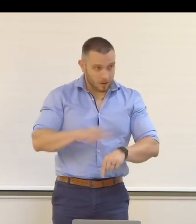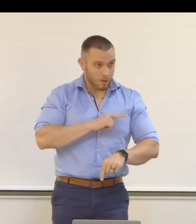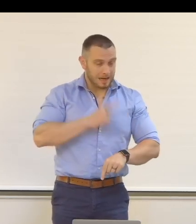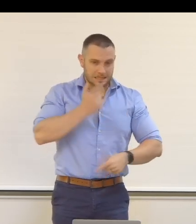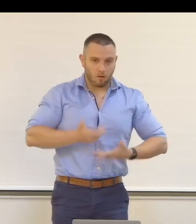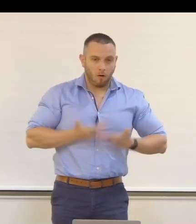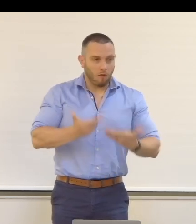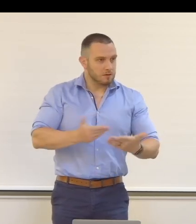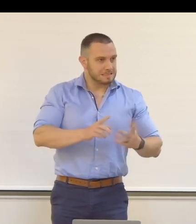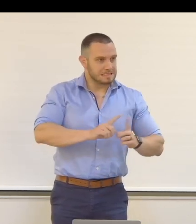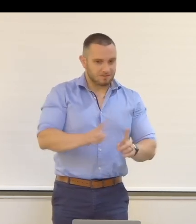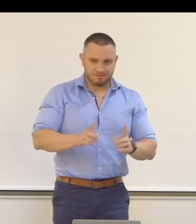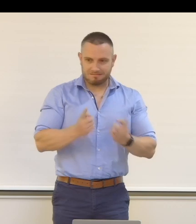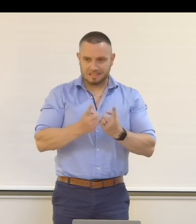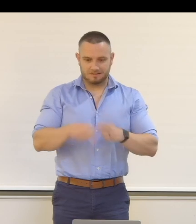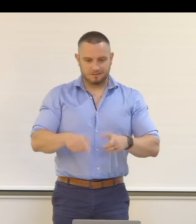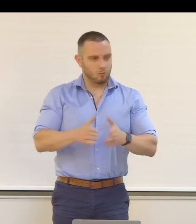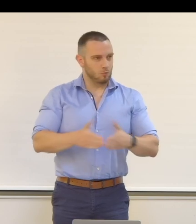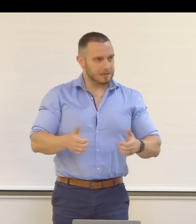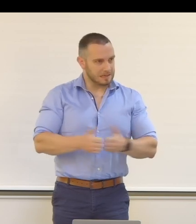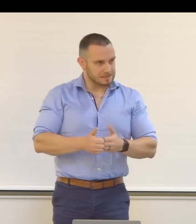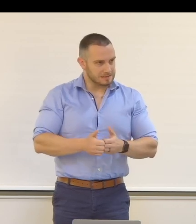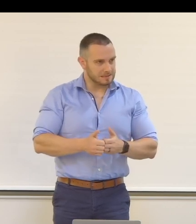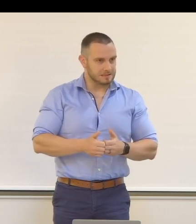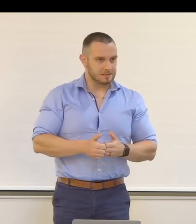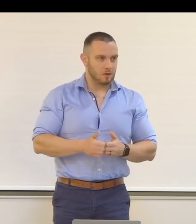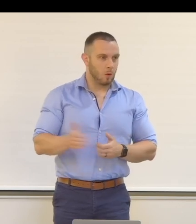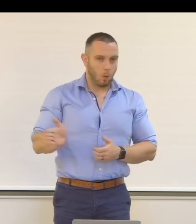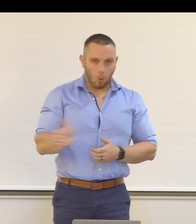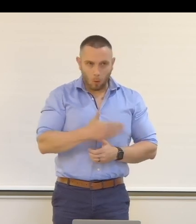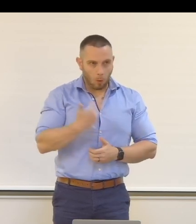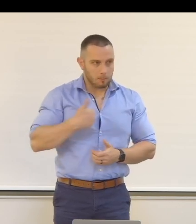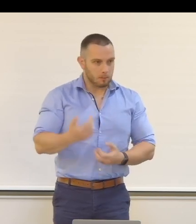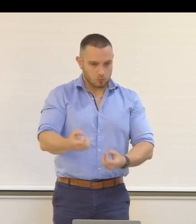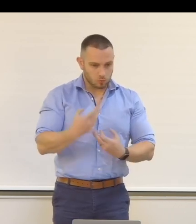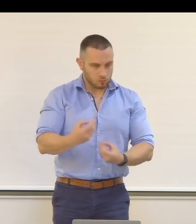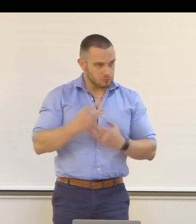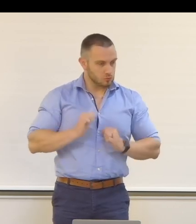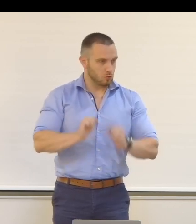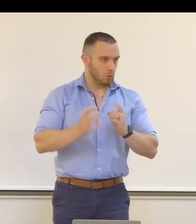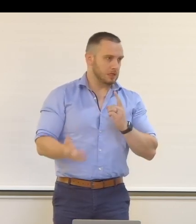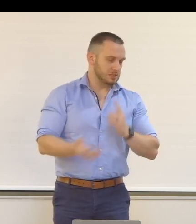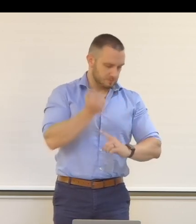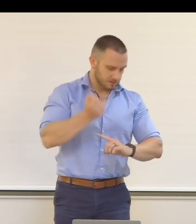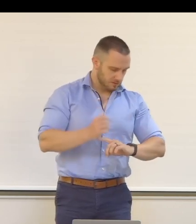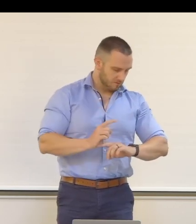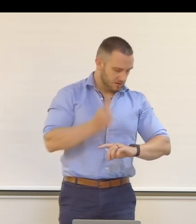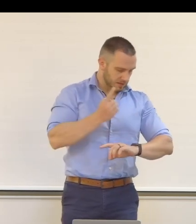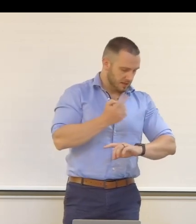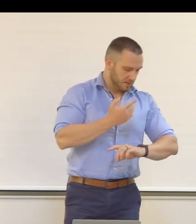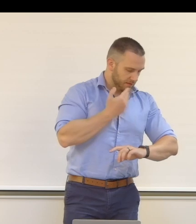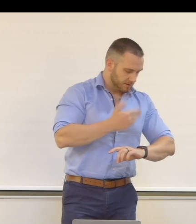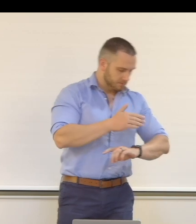much to this weekend, honestly, and have all of you contributed incredible achievements. So first thing, thank you for